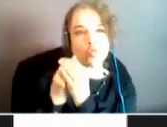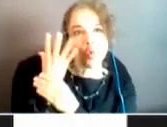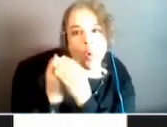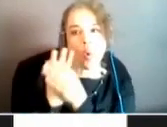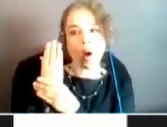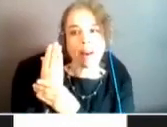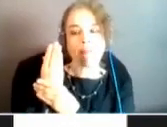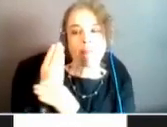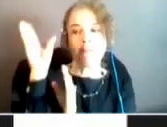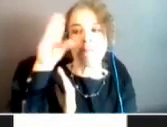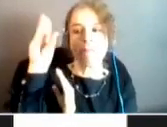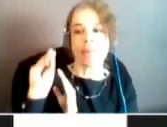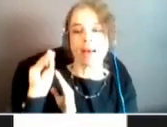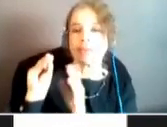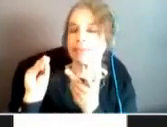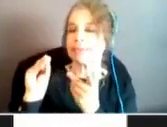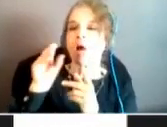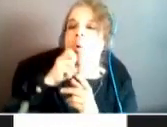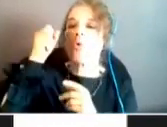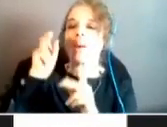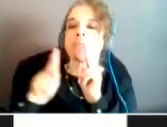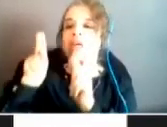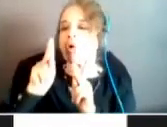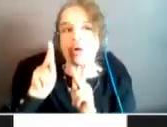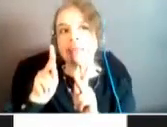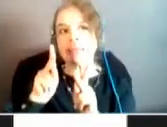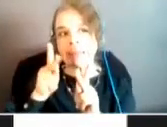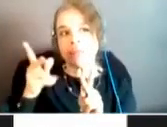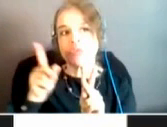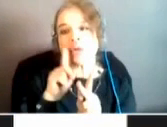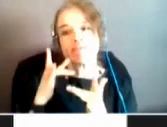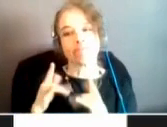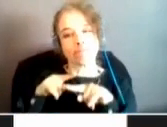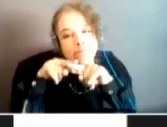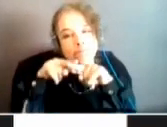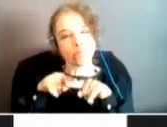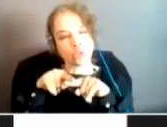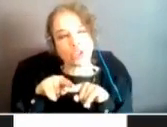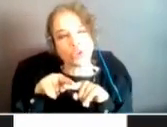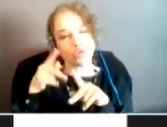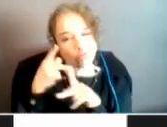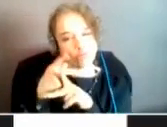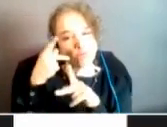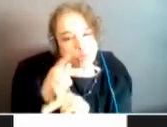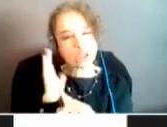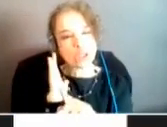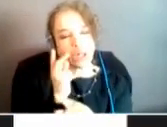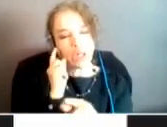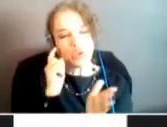population. And I think it's something to really consider when we look at, you know, our,